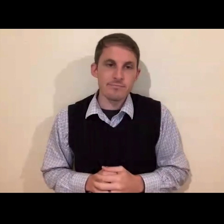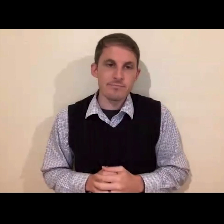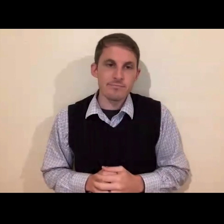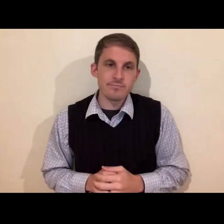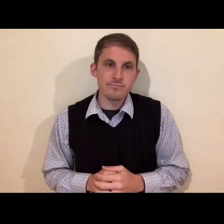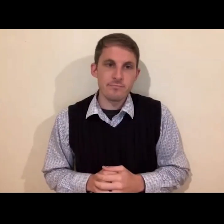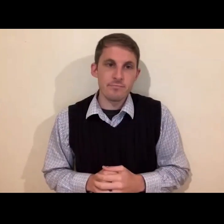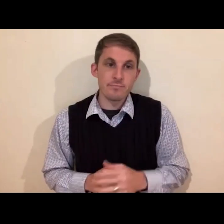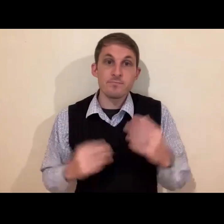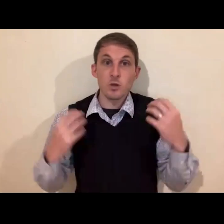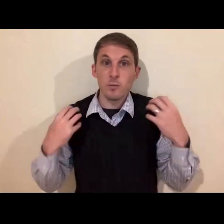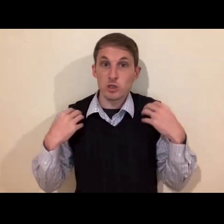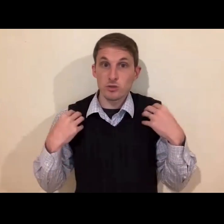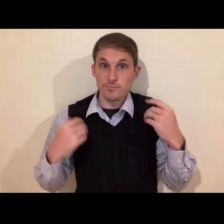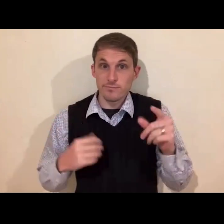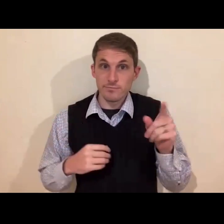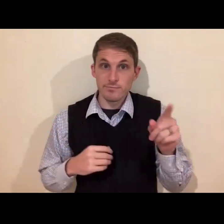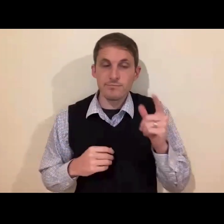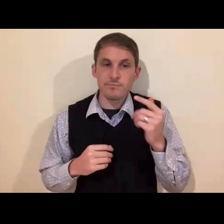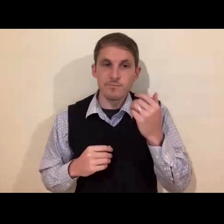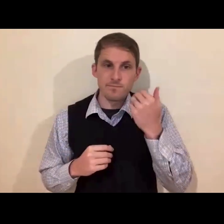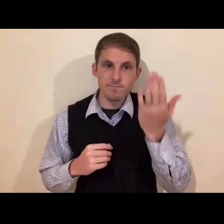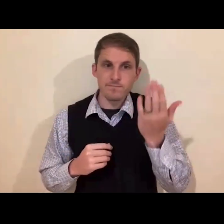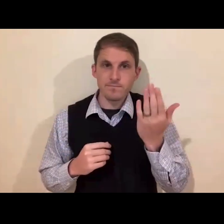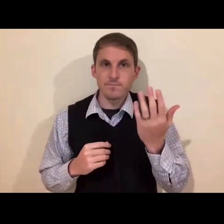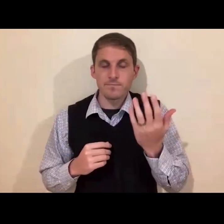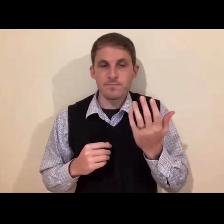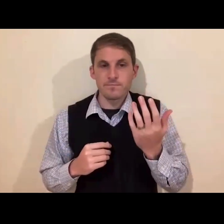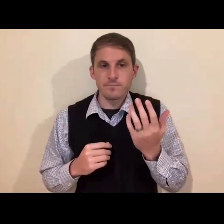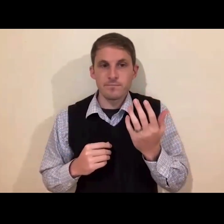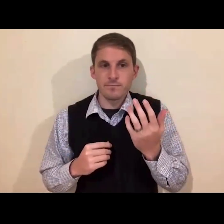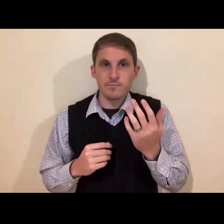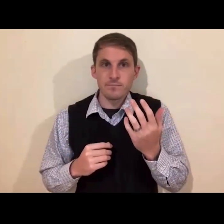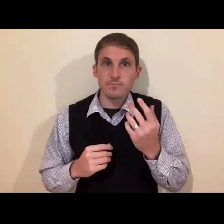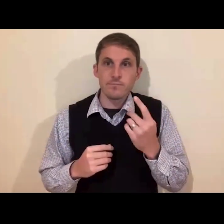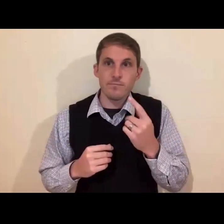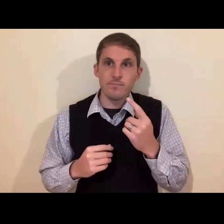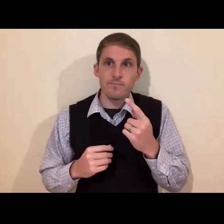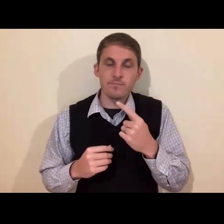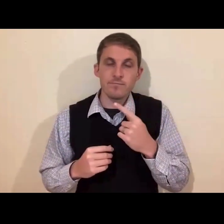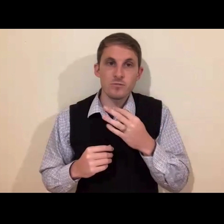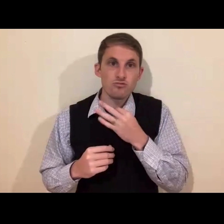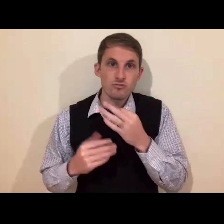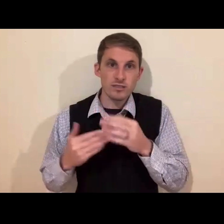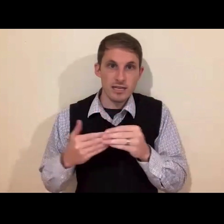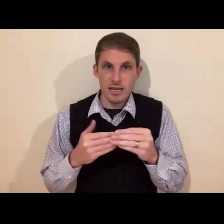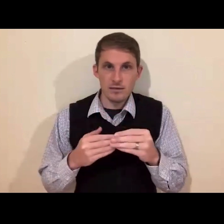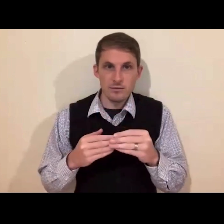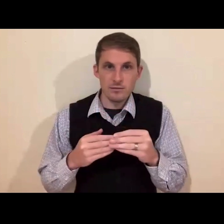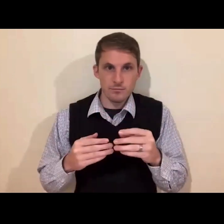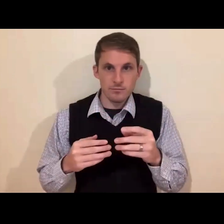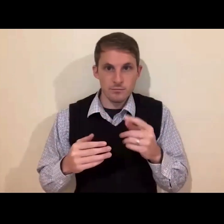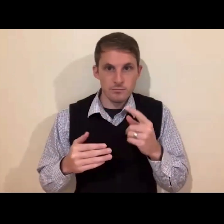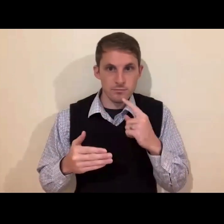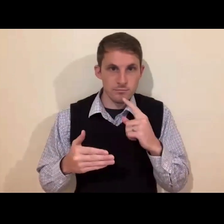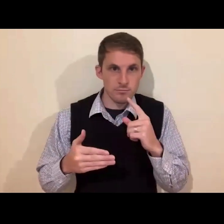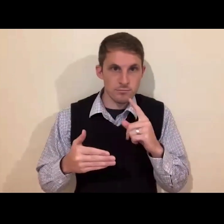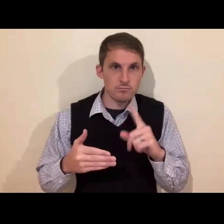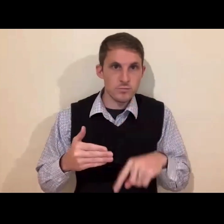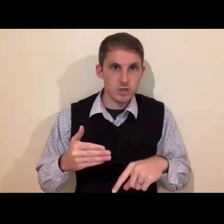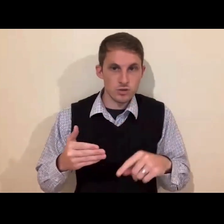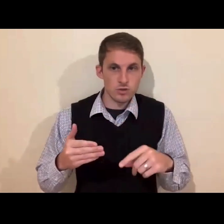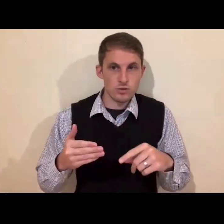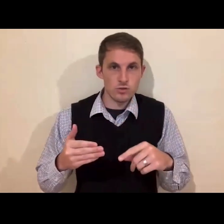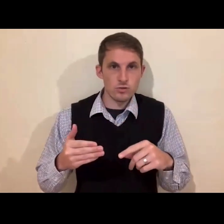And the Commission is always a proportionate risk-led regulator that will take into the fact